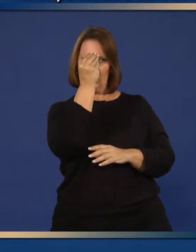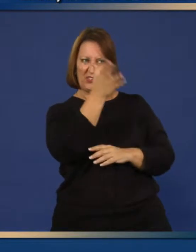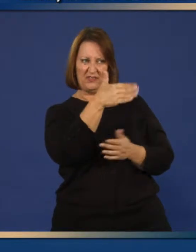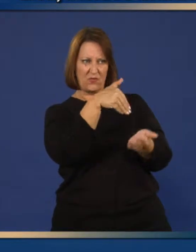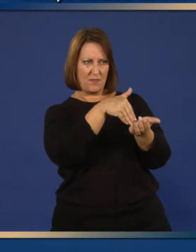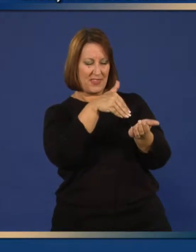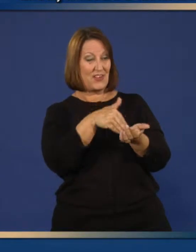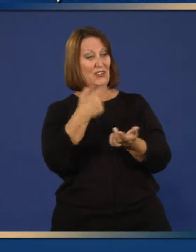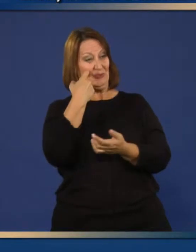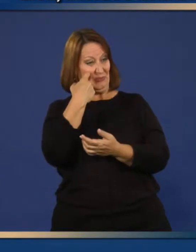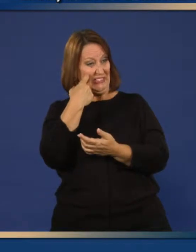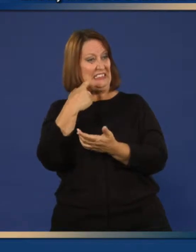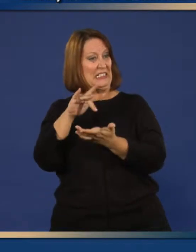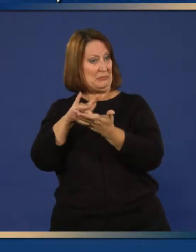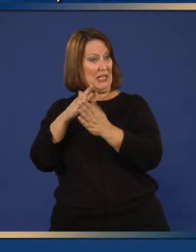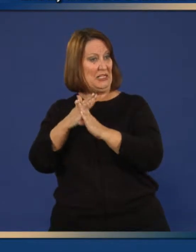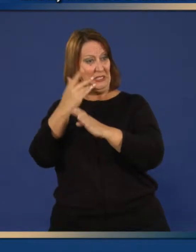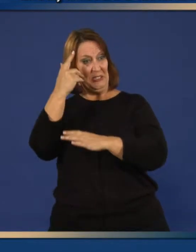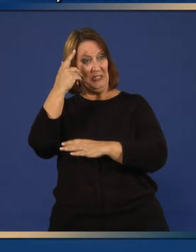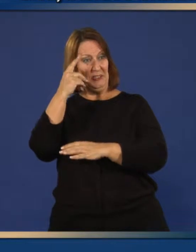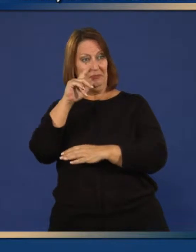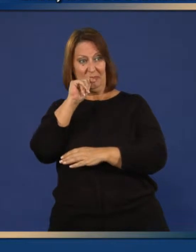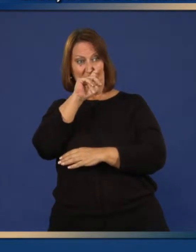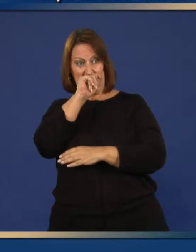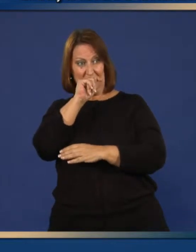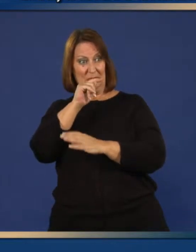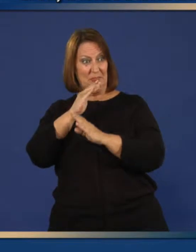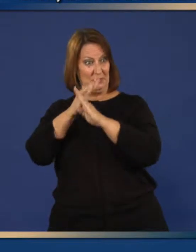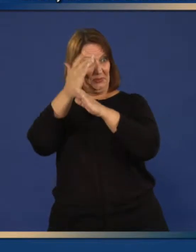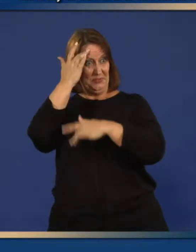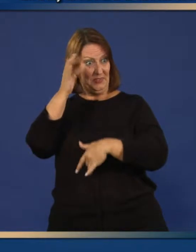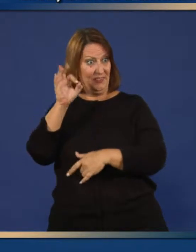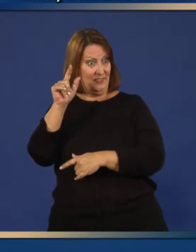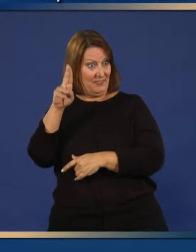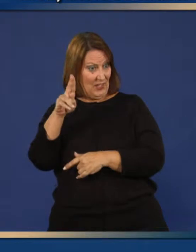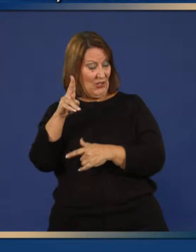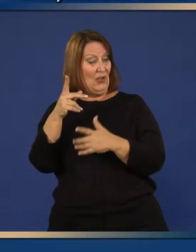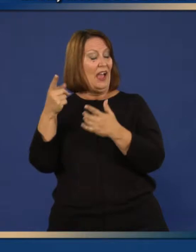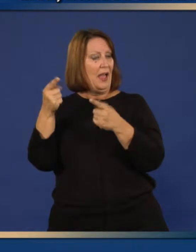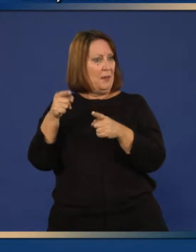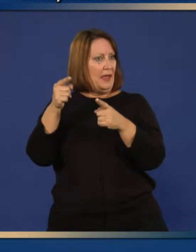and time it happened, and when the vaccination was given.